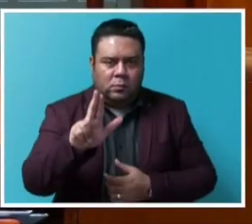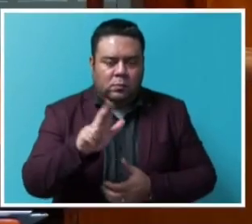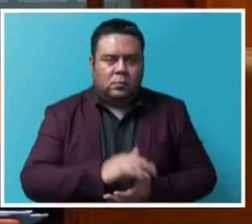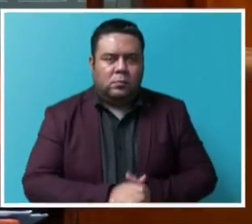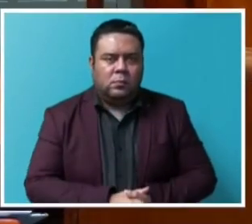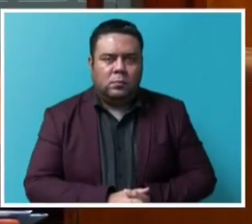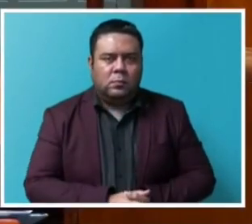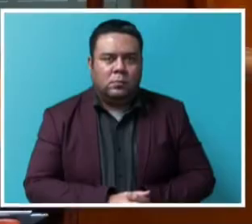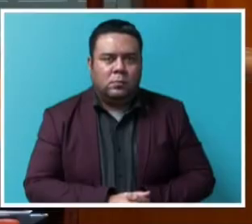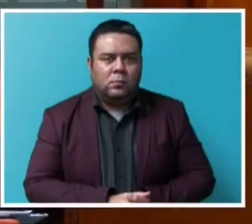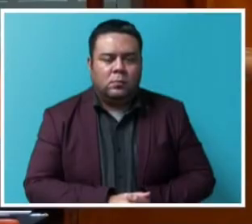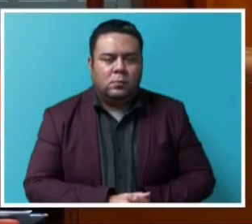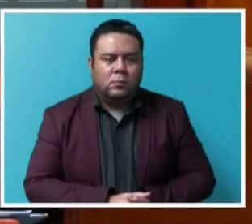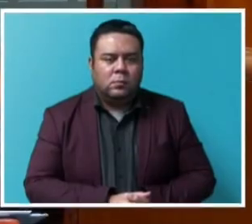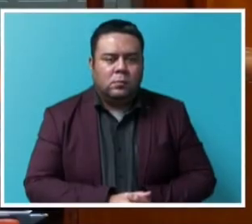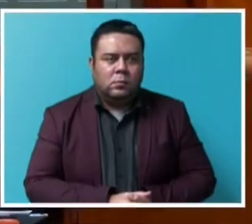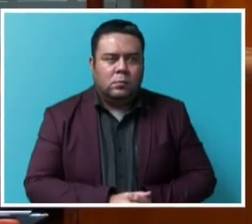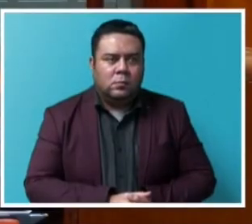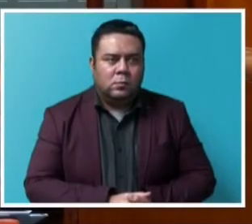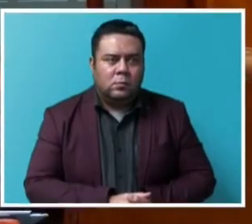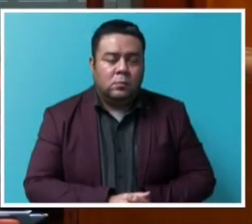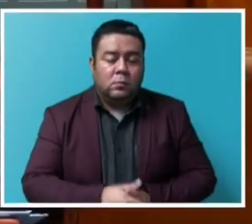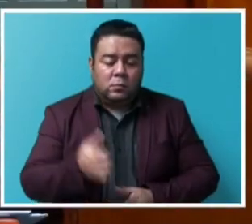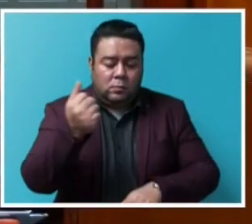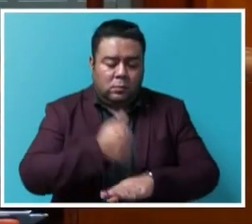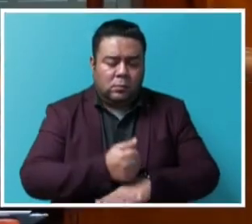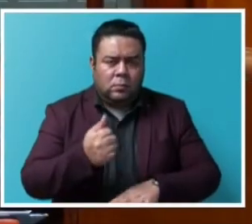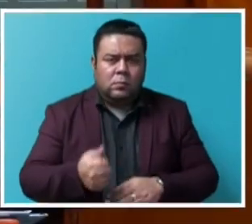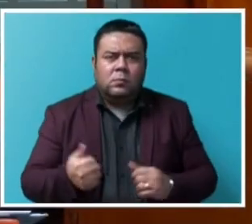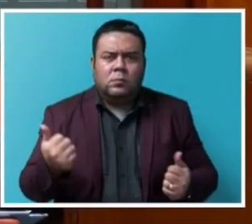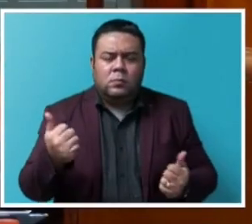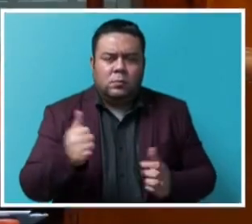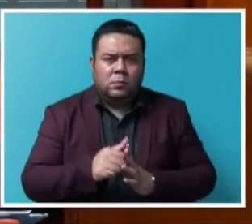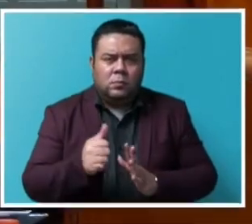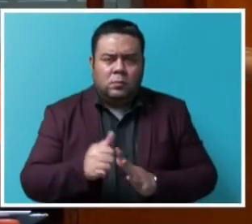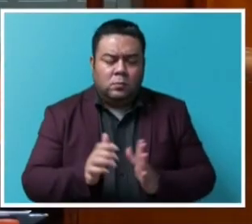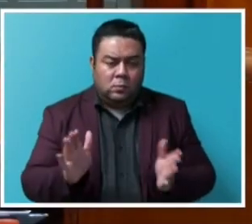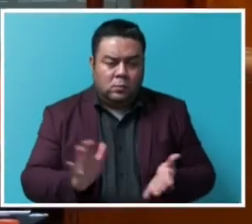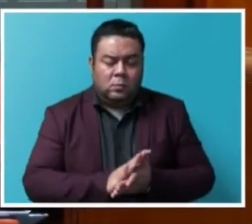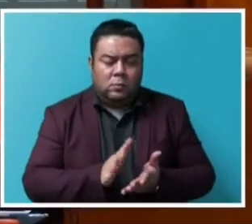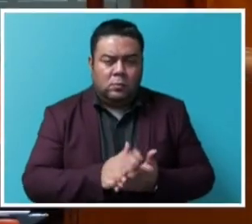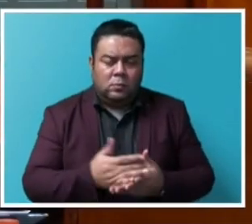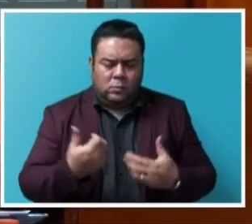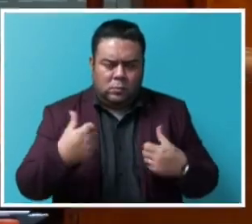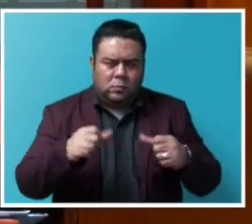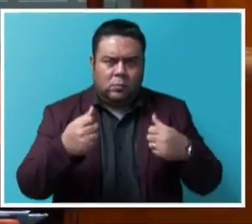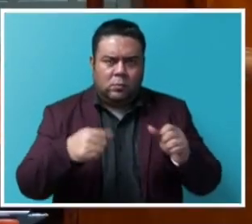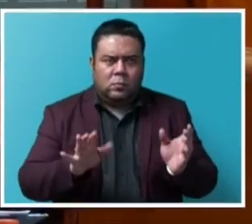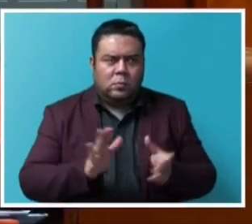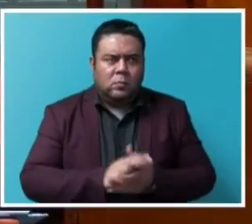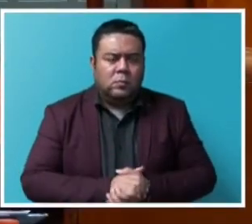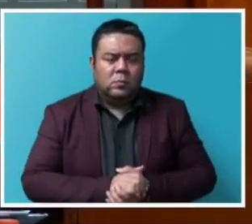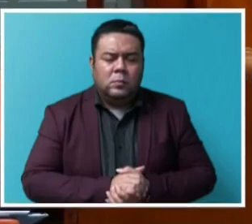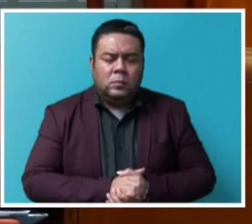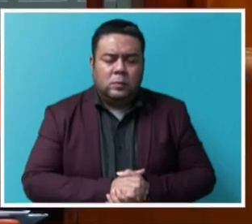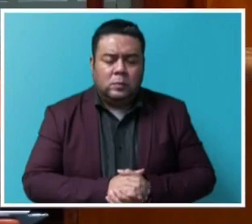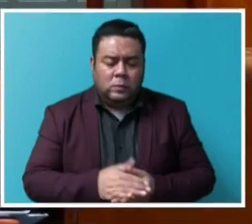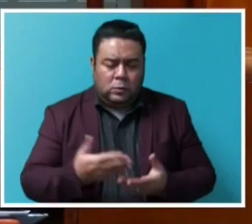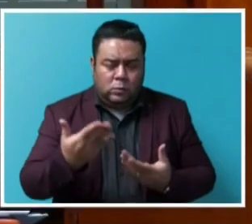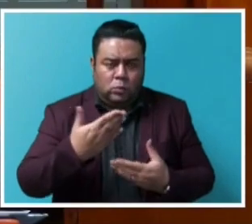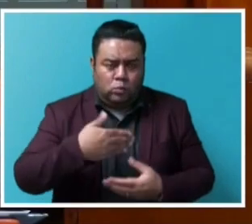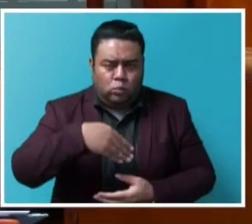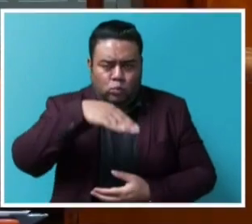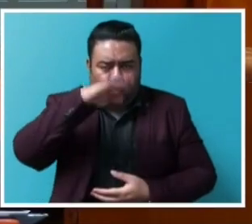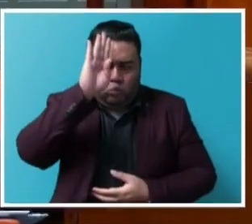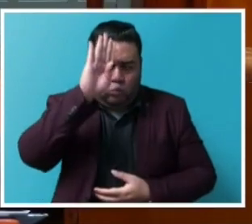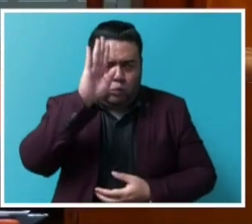Tuinau. The government is also pleased to have witnessed the successful and unobstructed installation of the